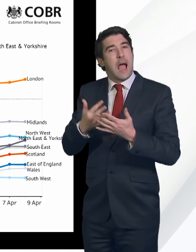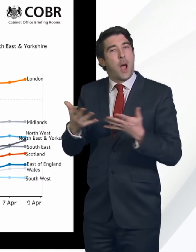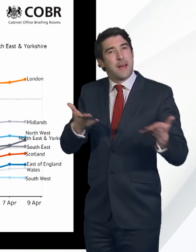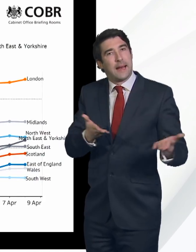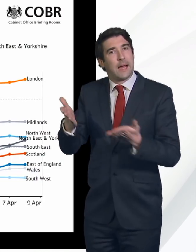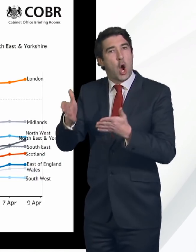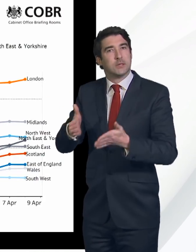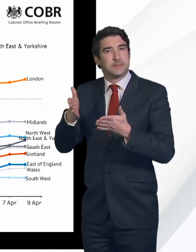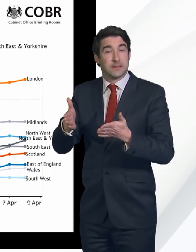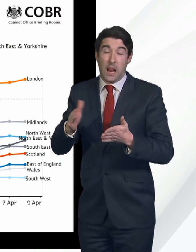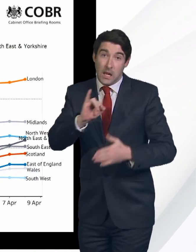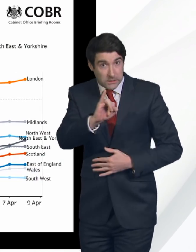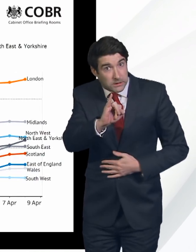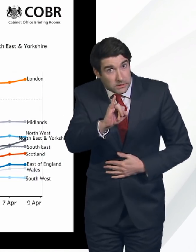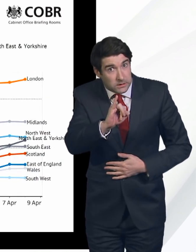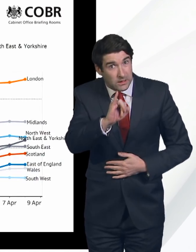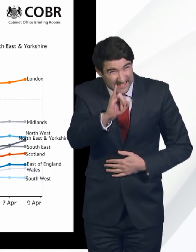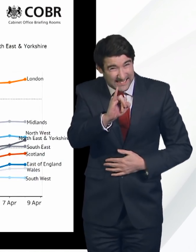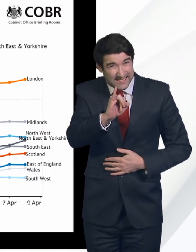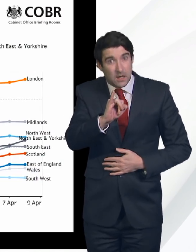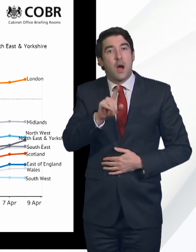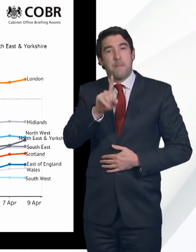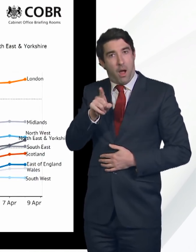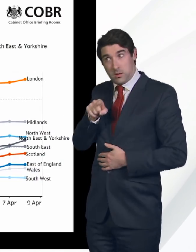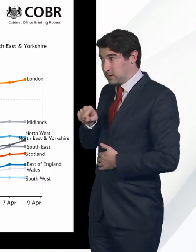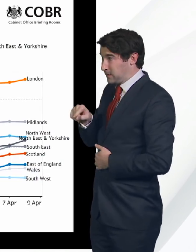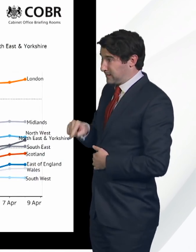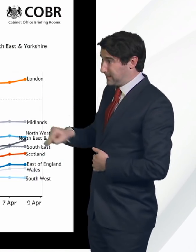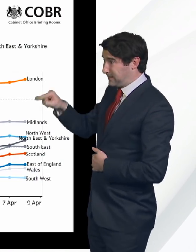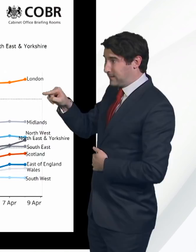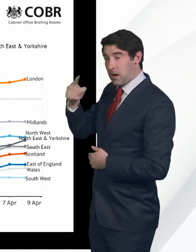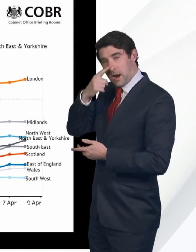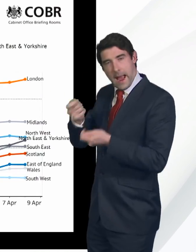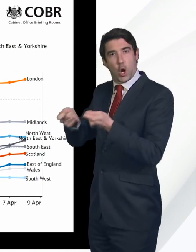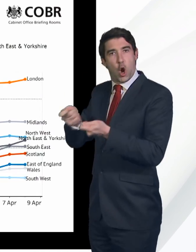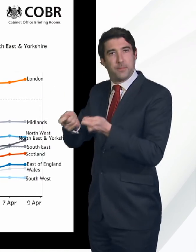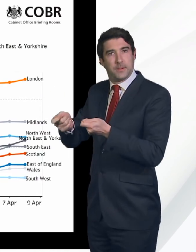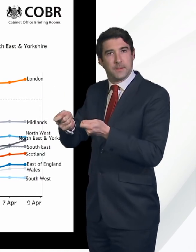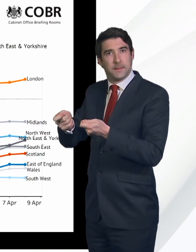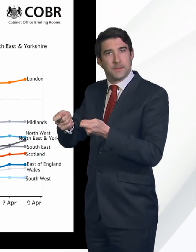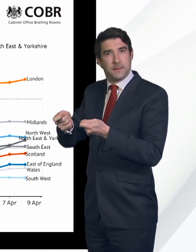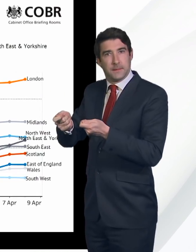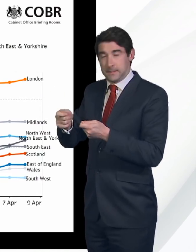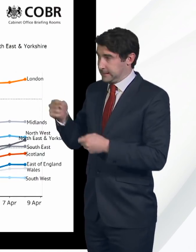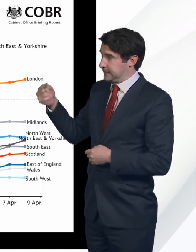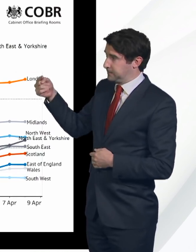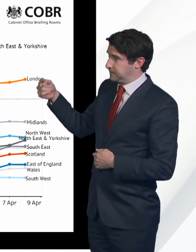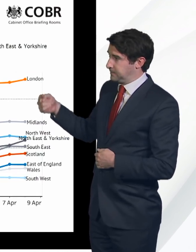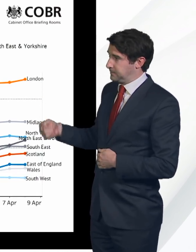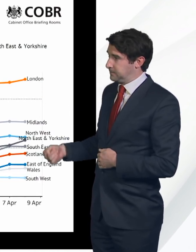system potentially overrun. And what you can see on this graph is the increase in